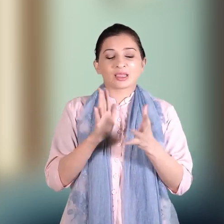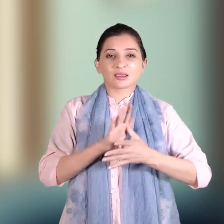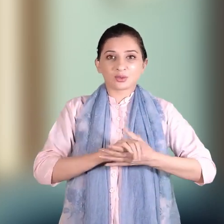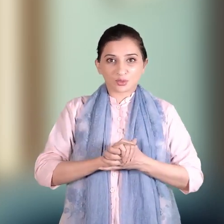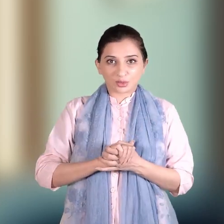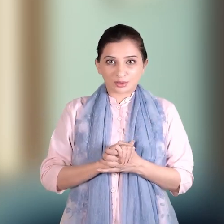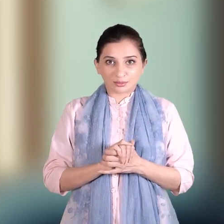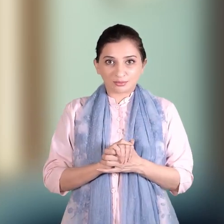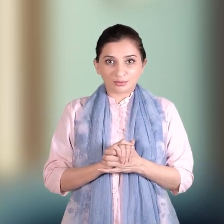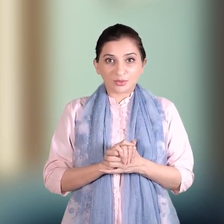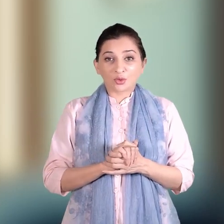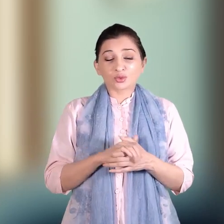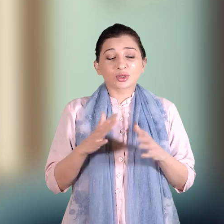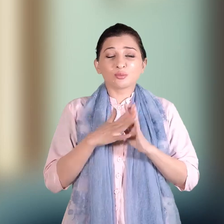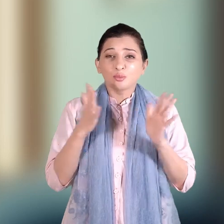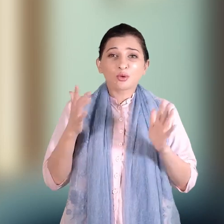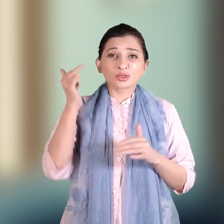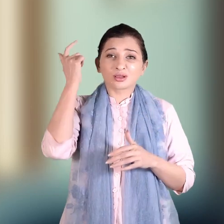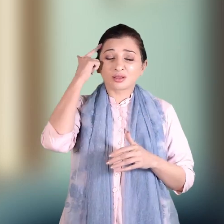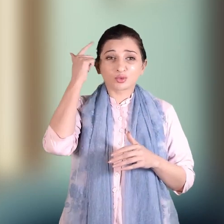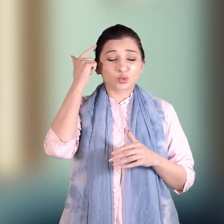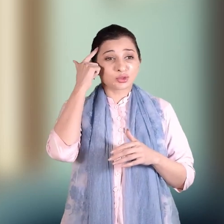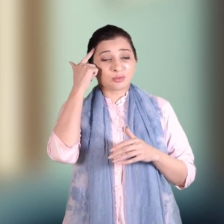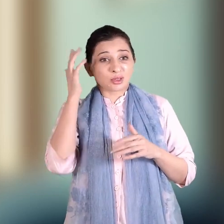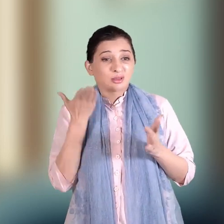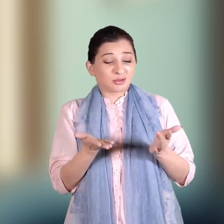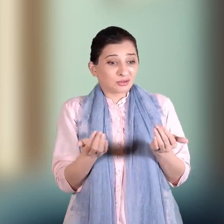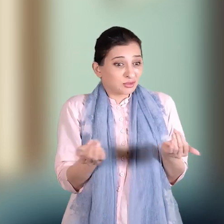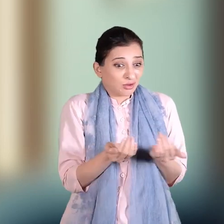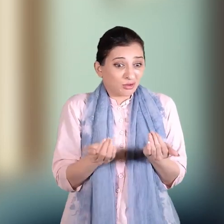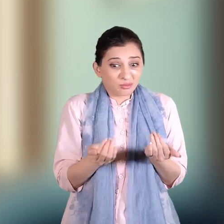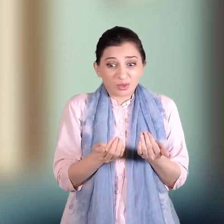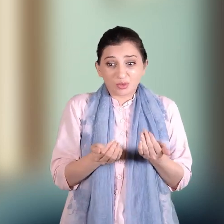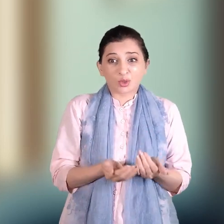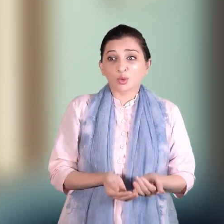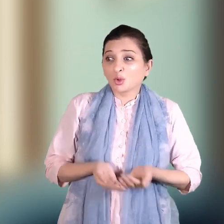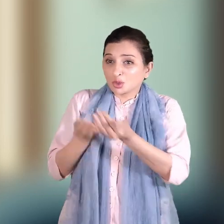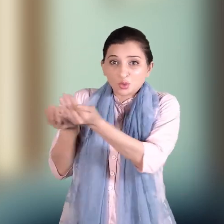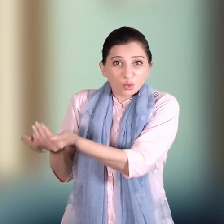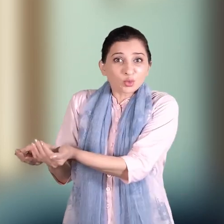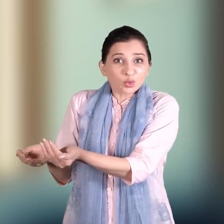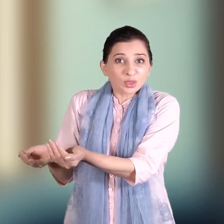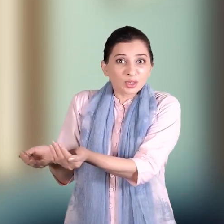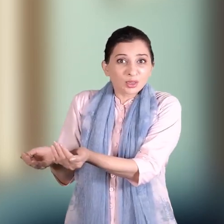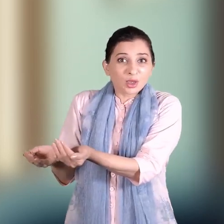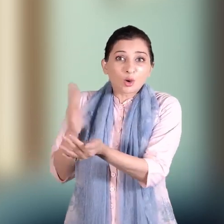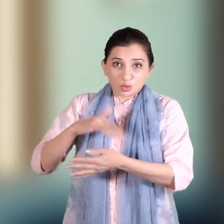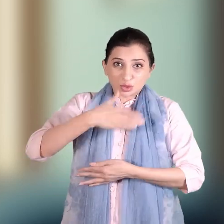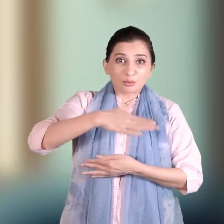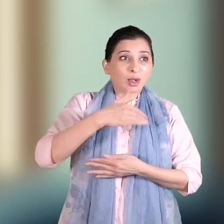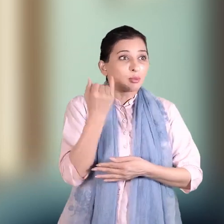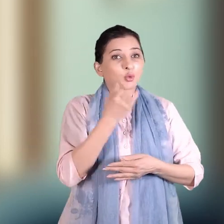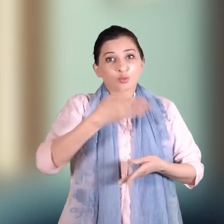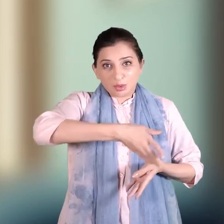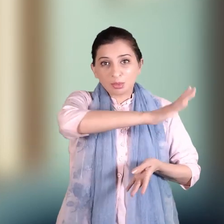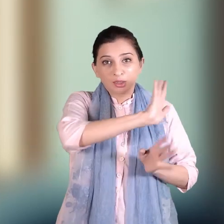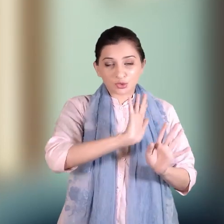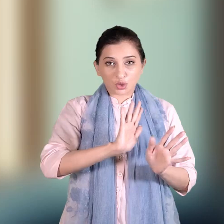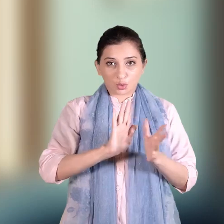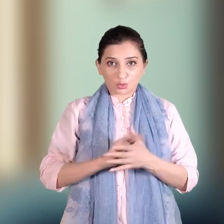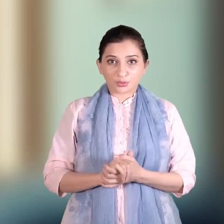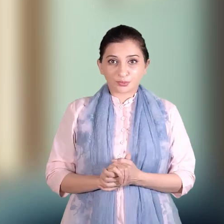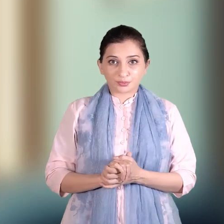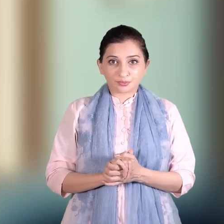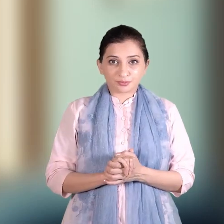that kind of needs a lot of planning in their heads. Only when the baby is kind of settled are they able to kind of do something